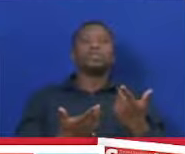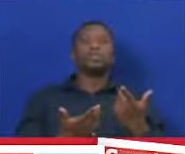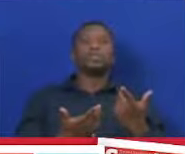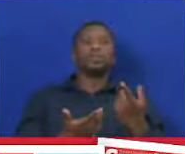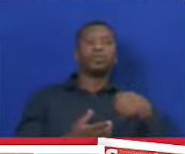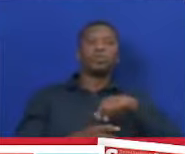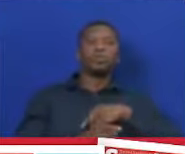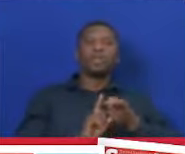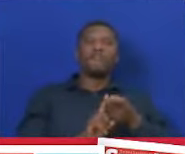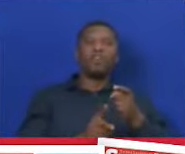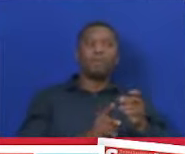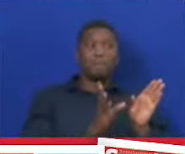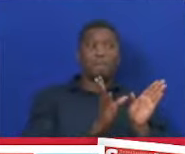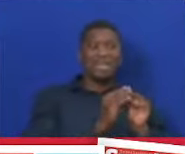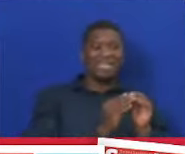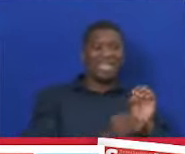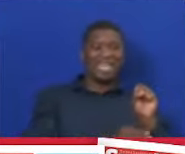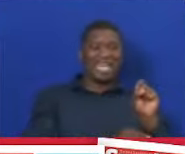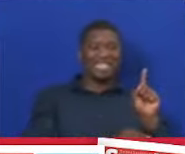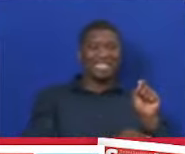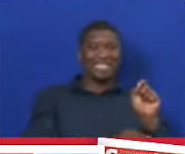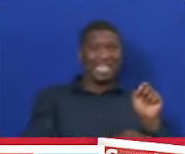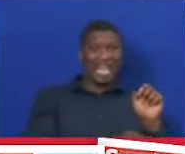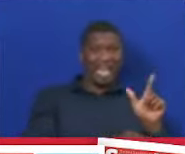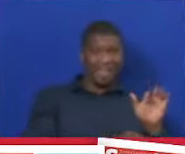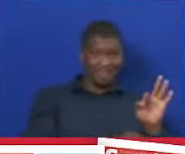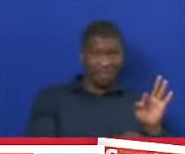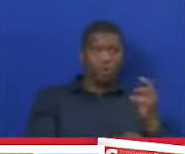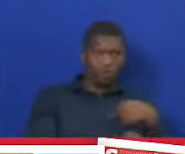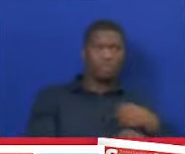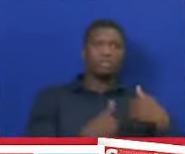offices. Thank you.